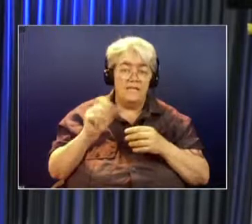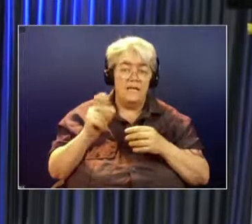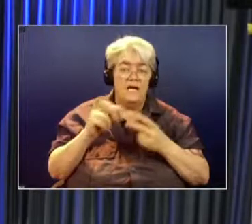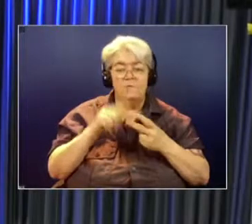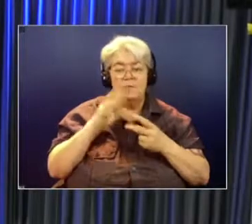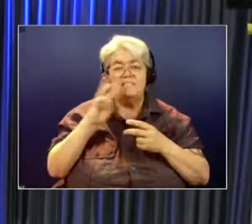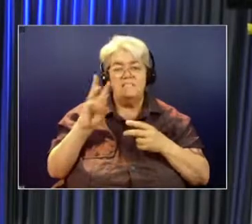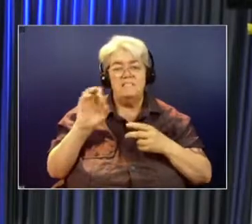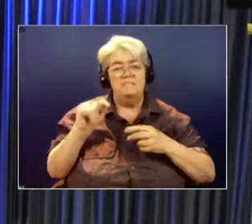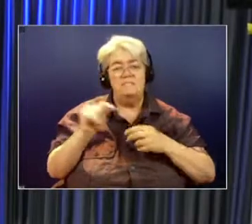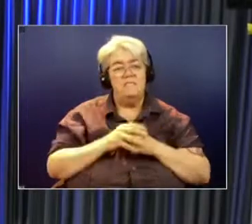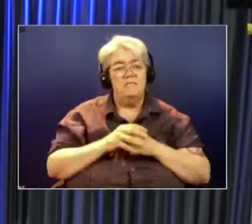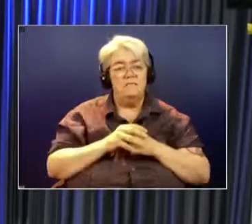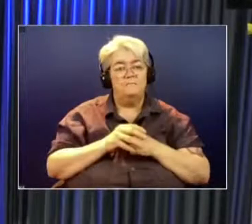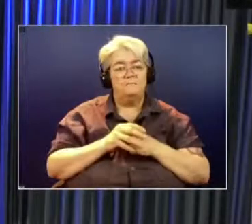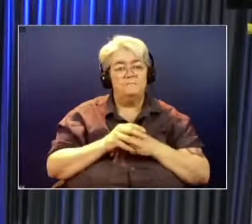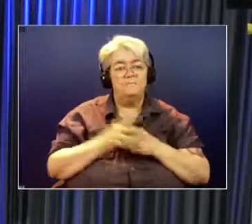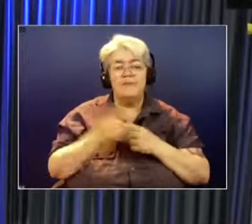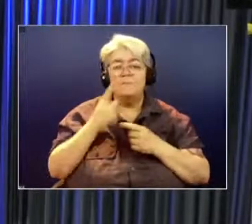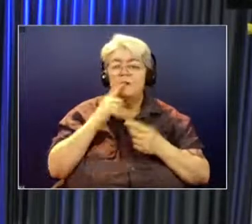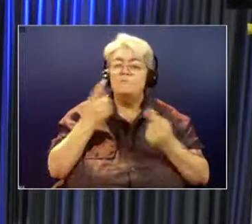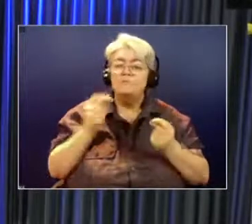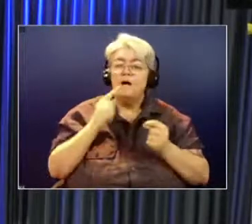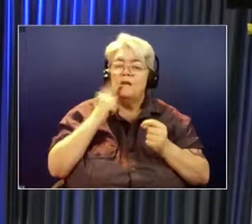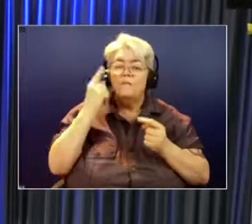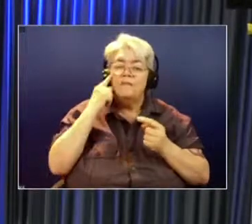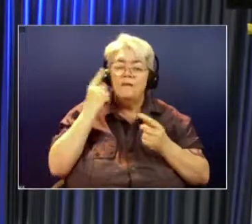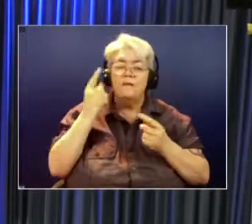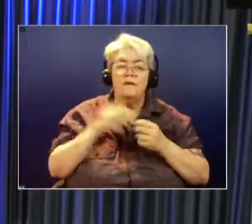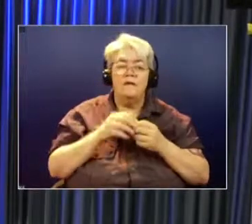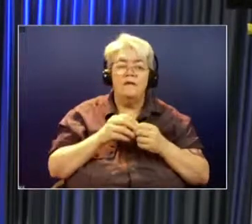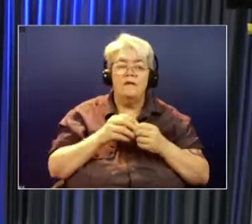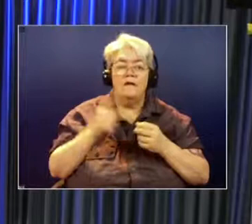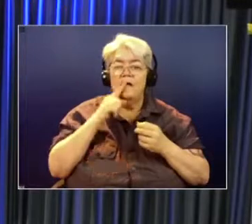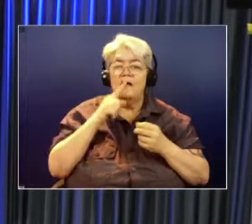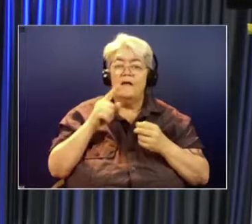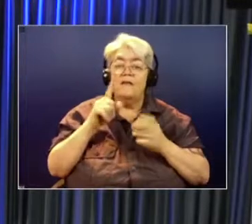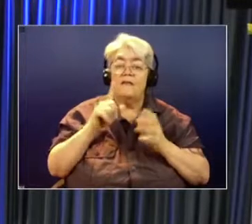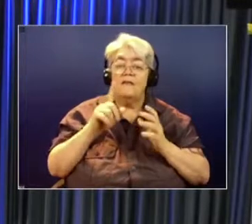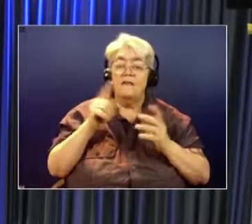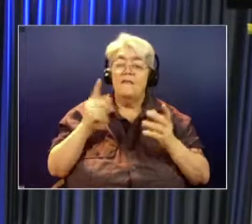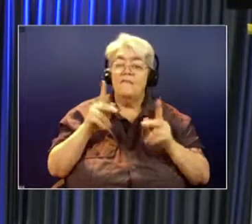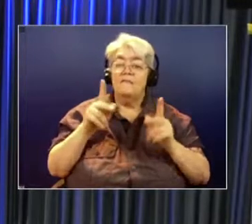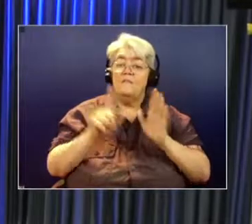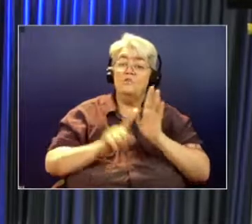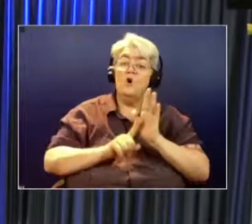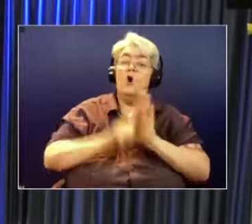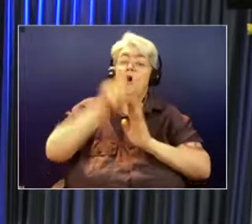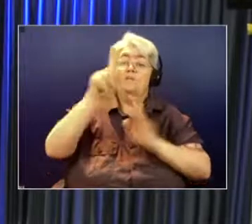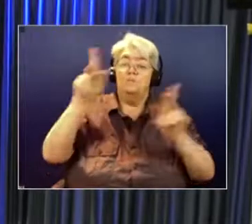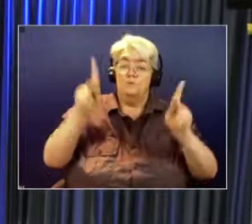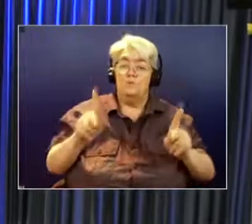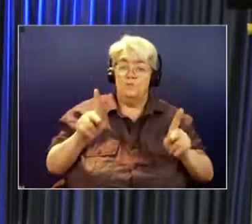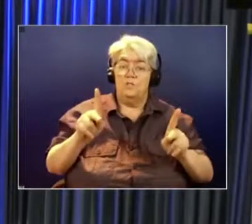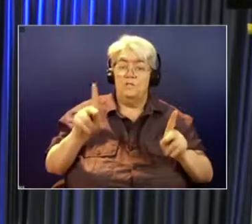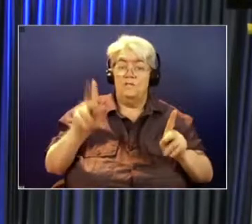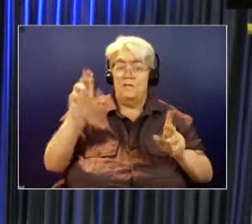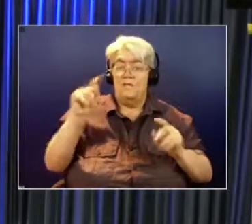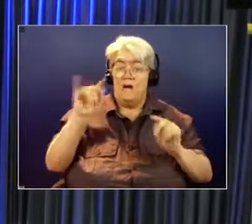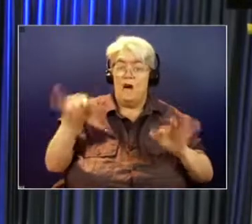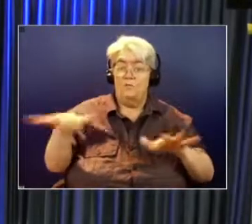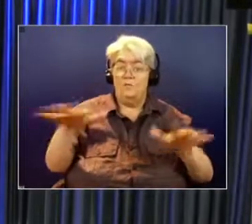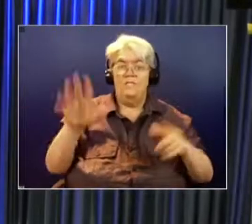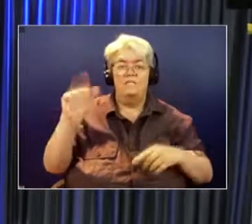I'm glad I didn't say that. But I'm trying to think of also the tallest person we have in the county right now is Barnes. Barnes is